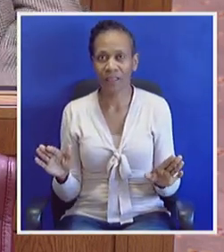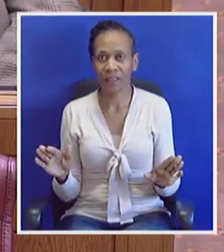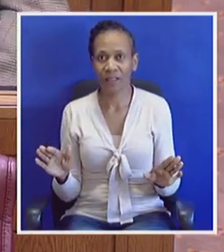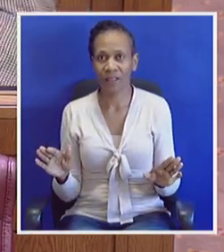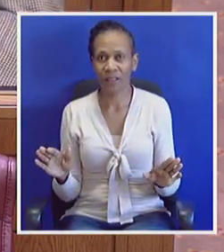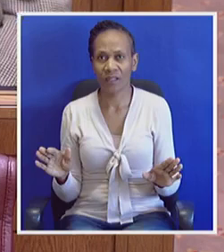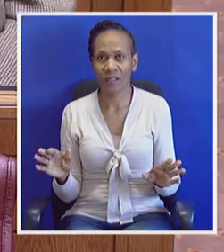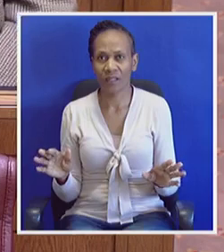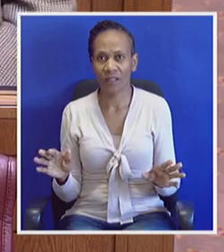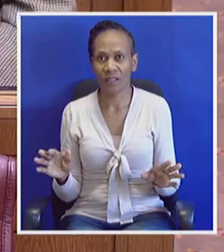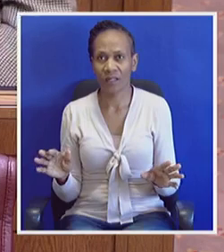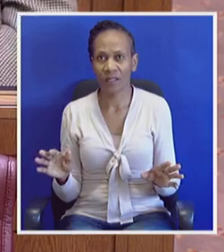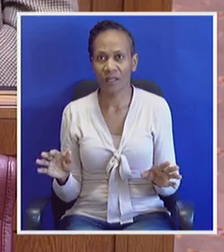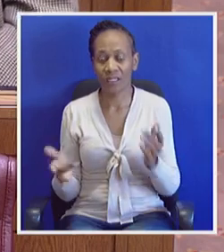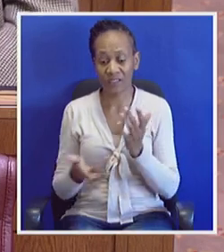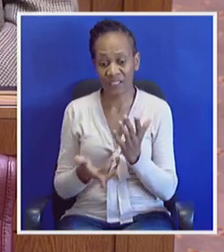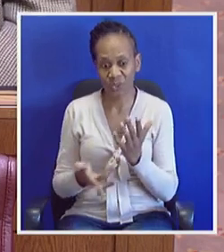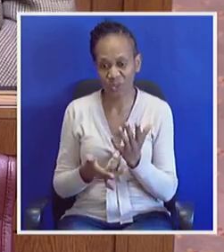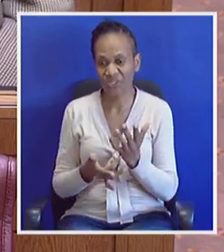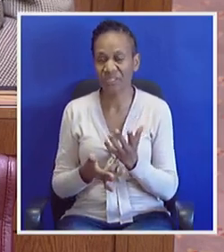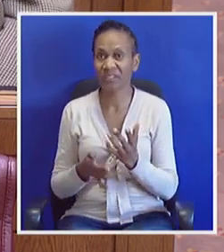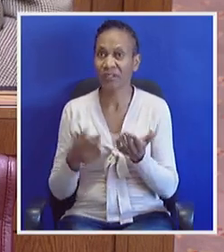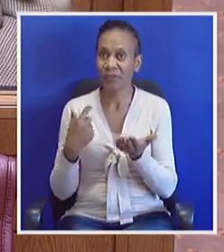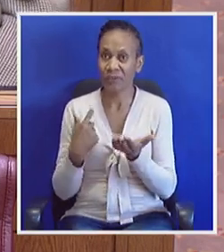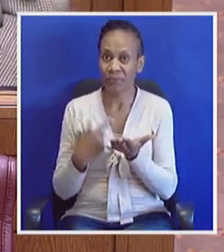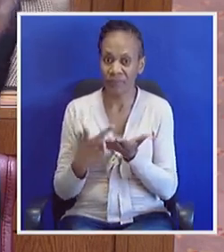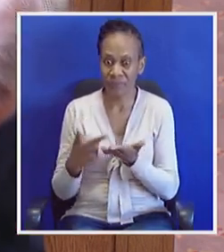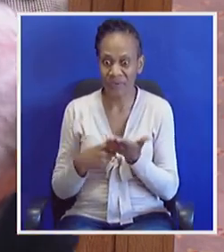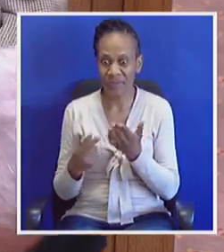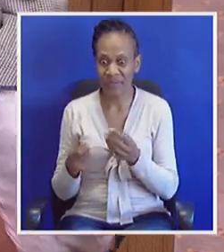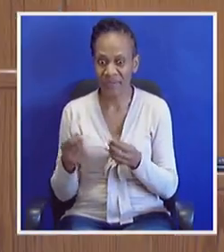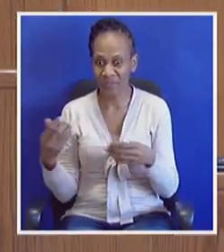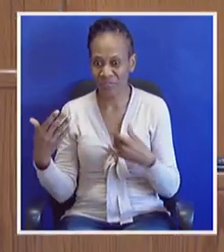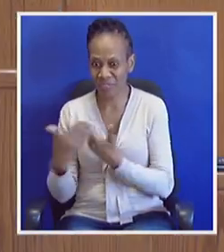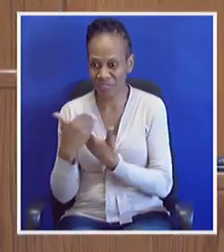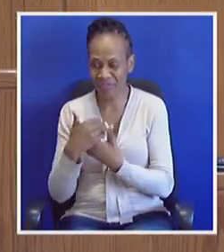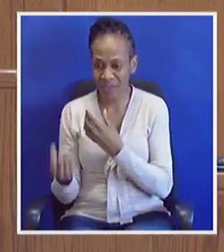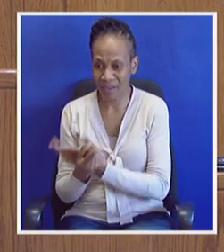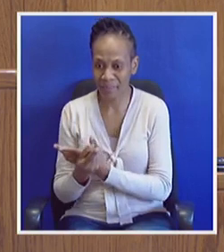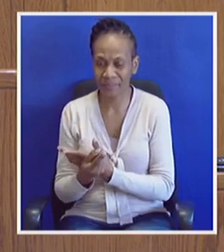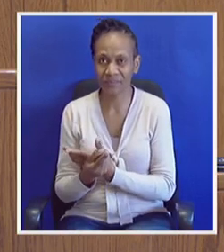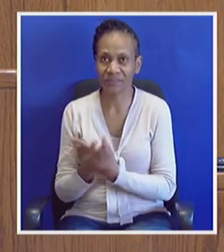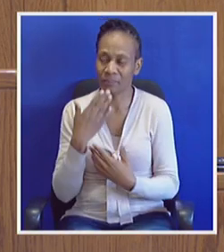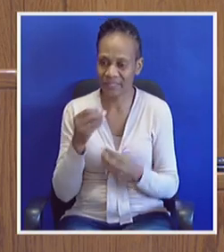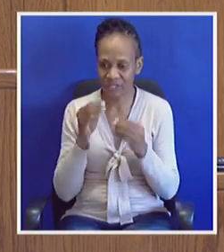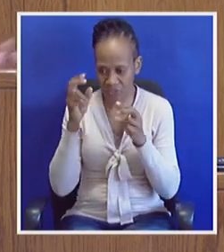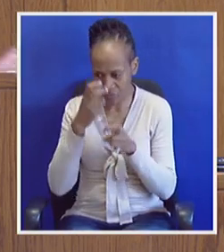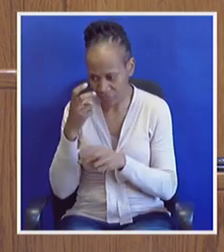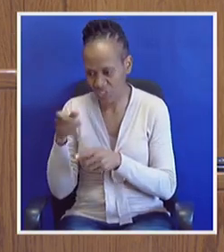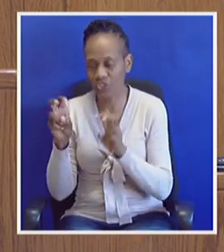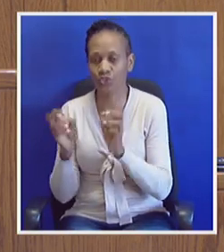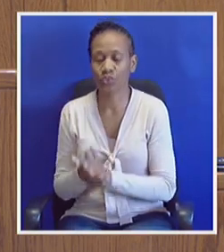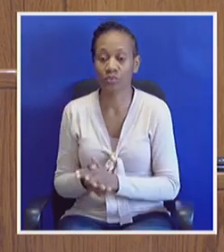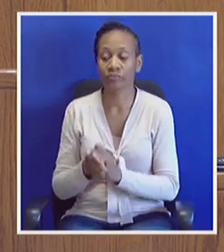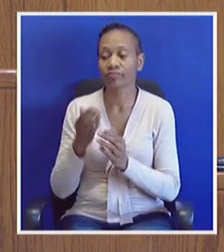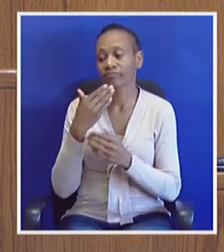blot on the traditions and the decorum of this house. Thank you. I will do so, sir. Honorable Koni, are you